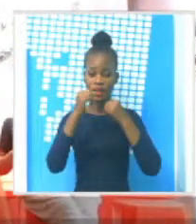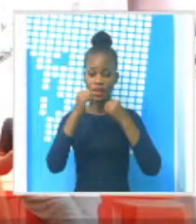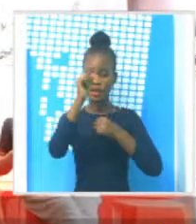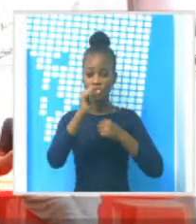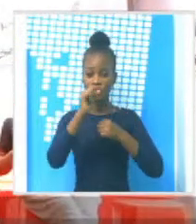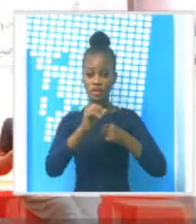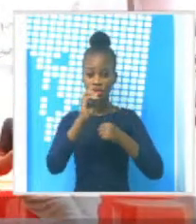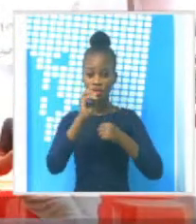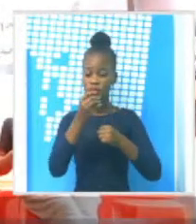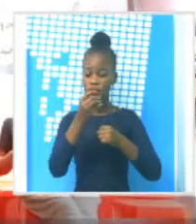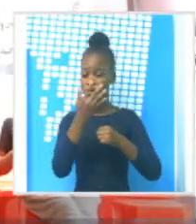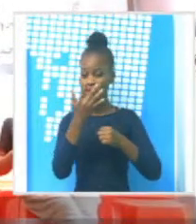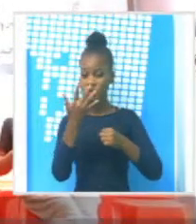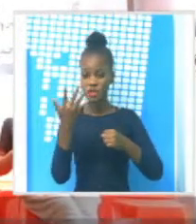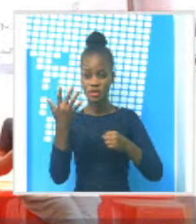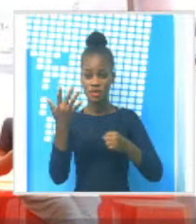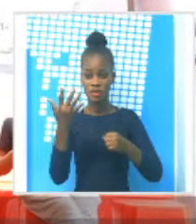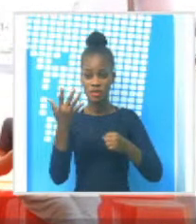of our